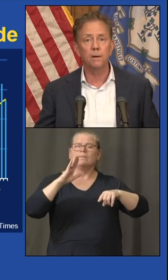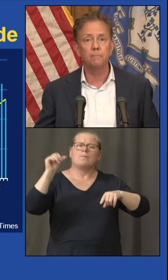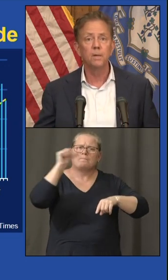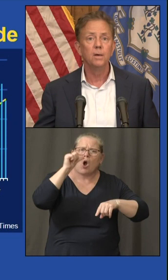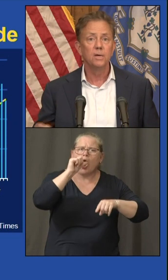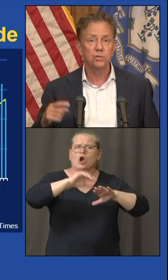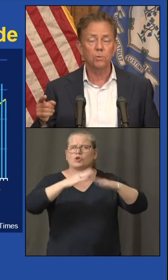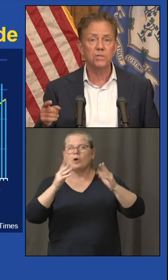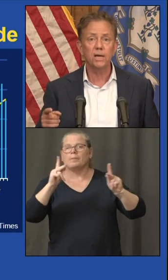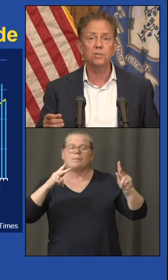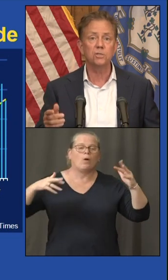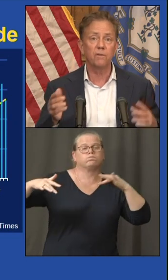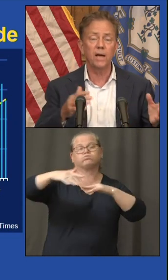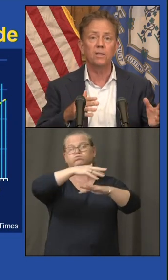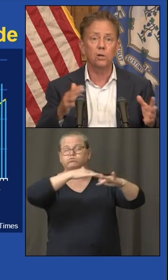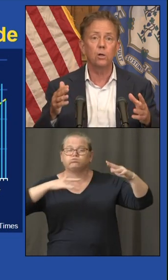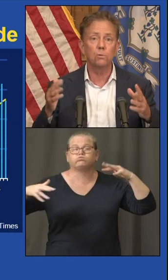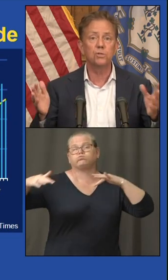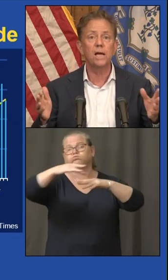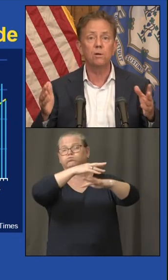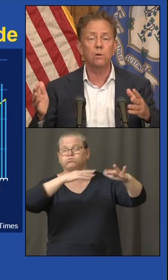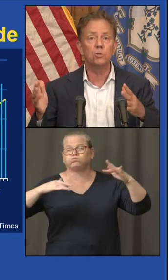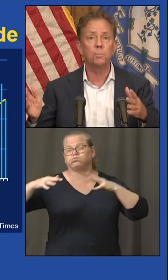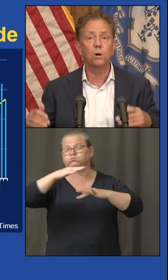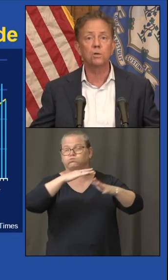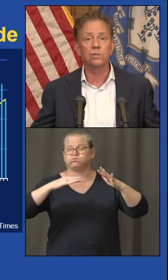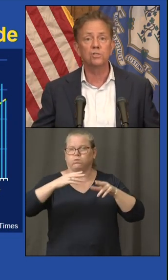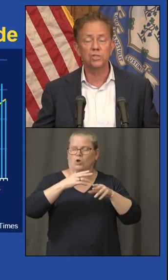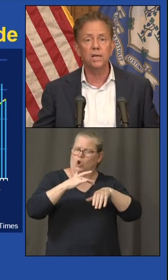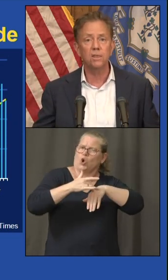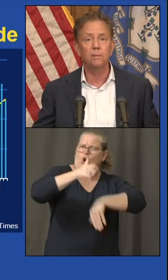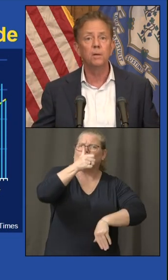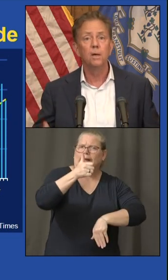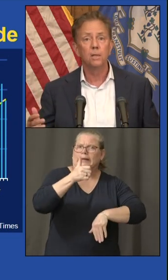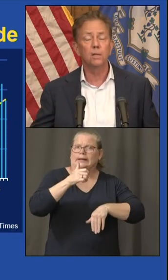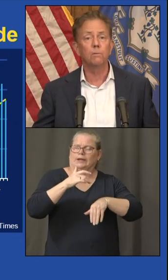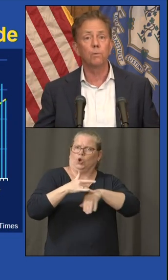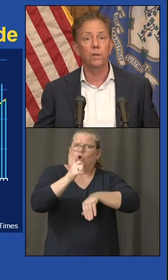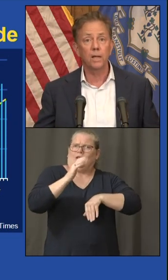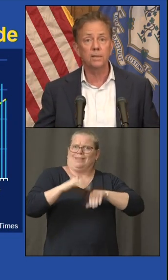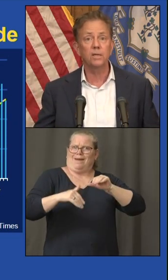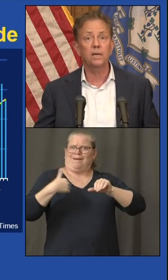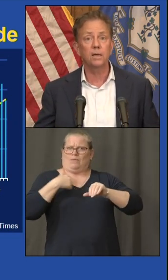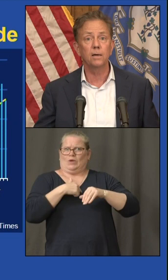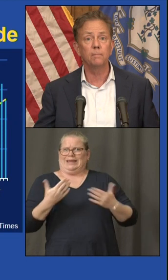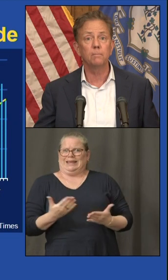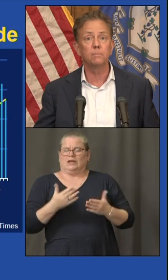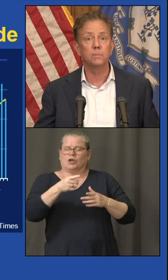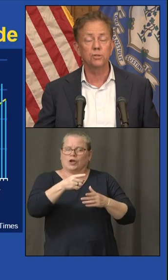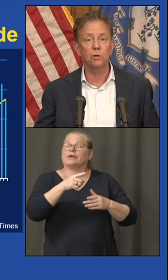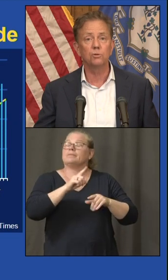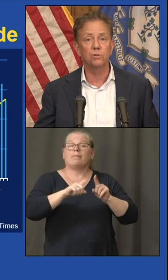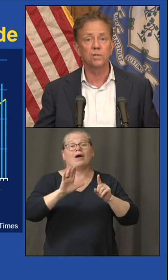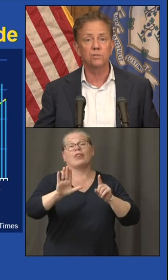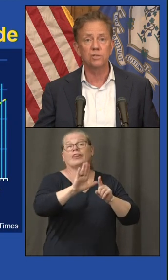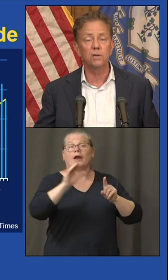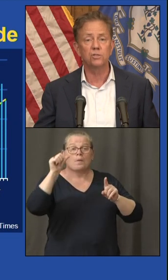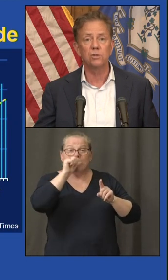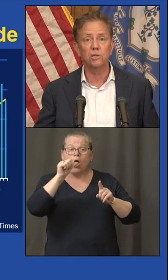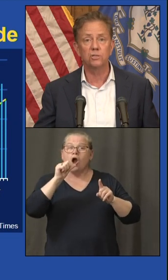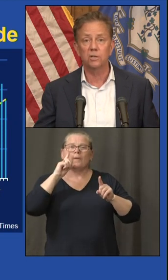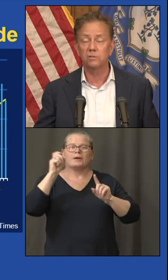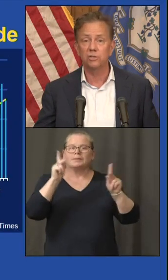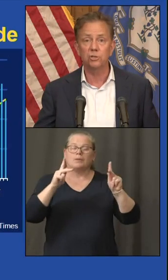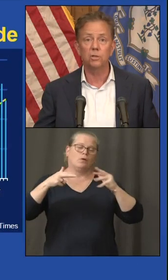But so in Texas, they've had to close down those bars and cite them where they're not taking the social distancing